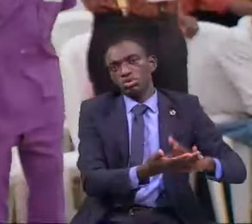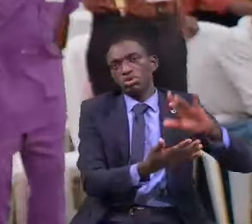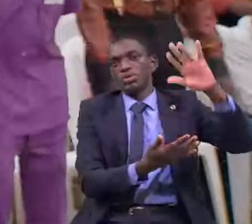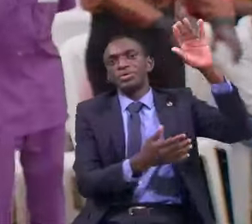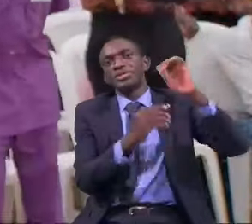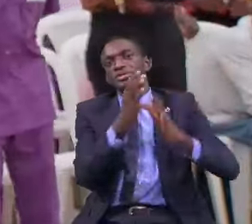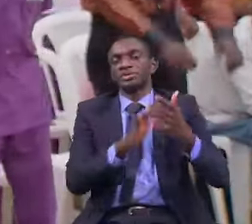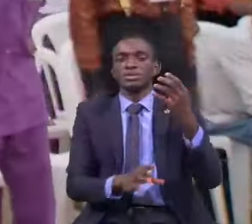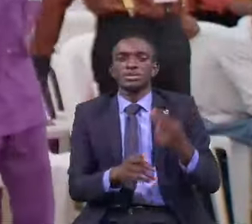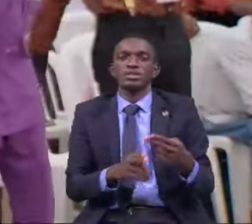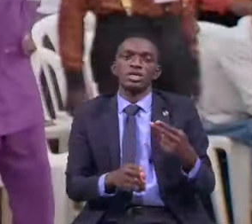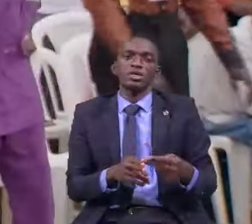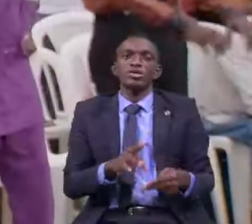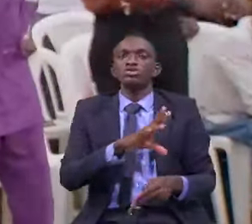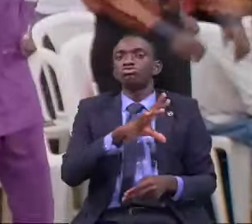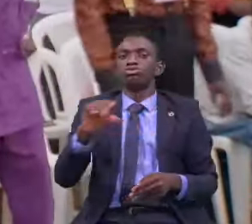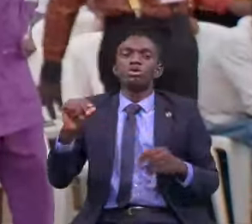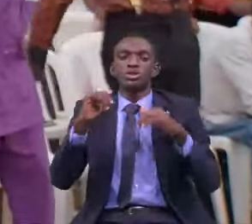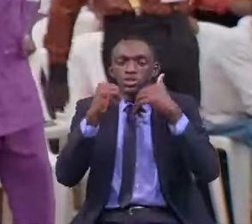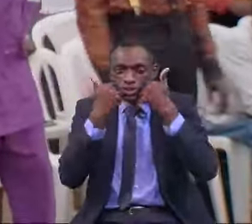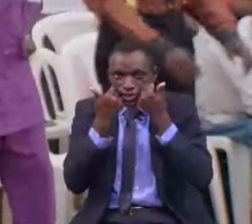No disgrace in your life.